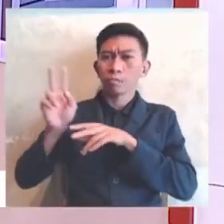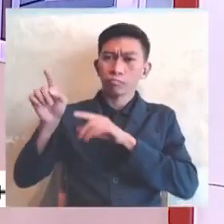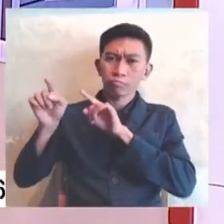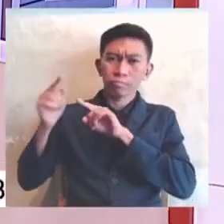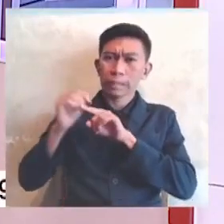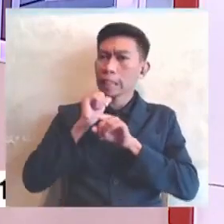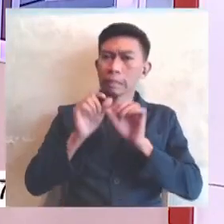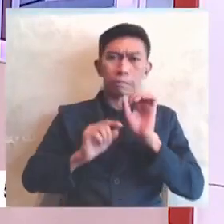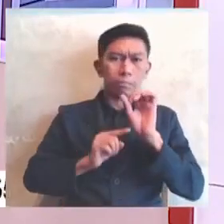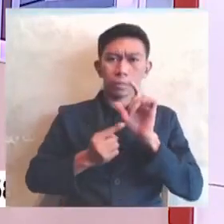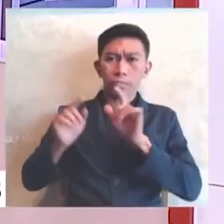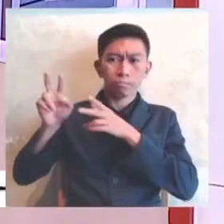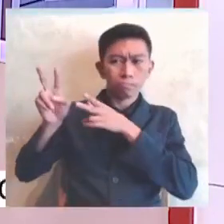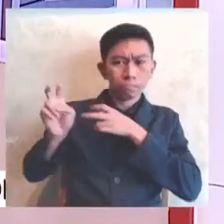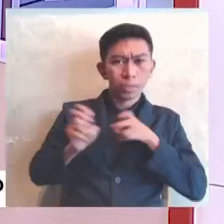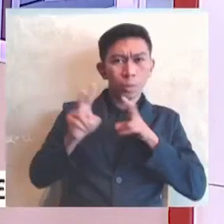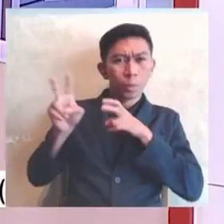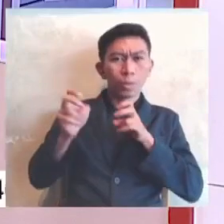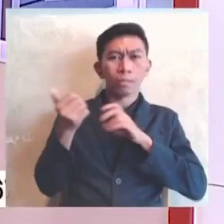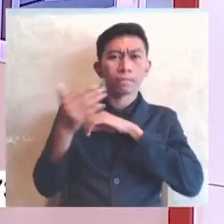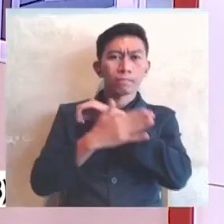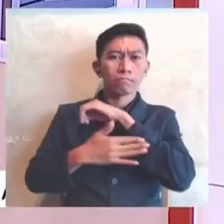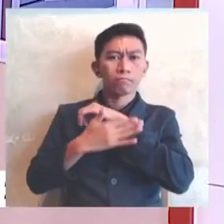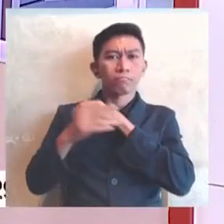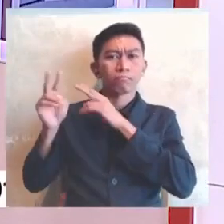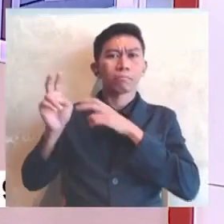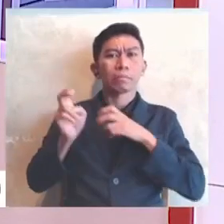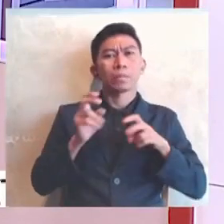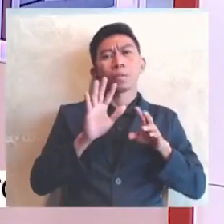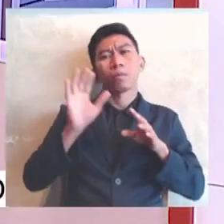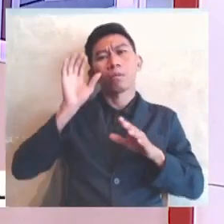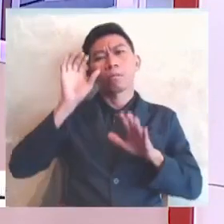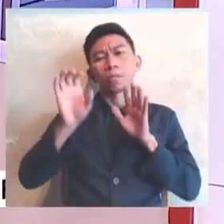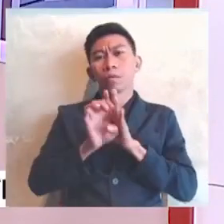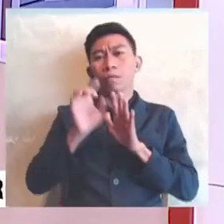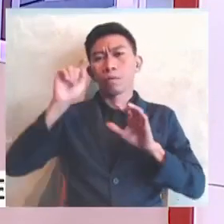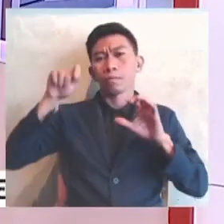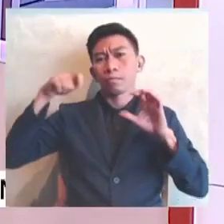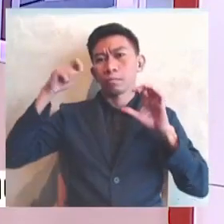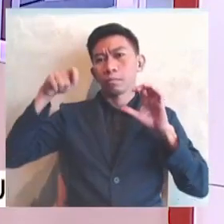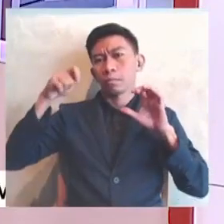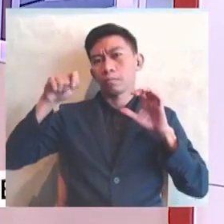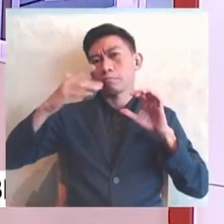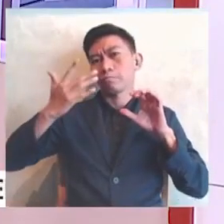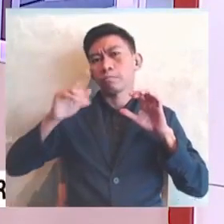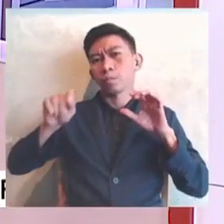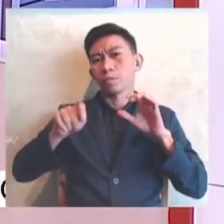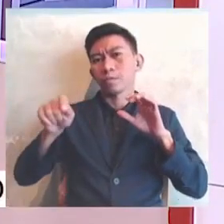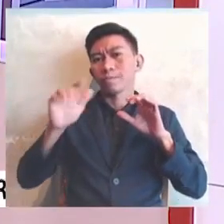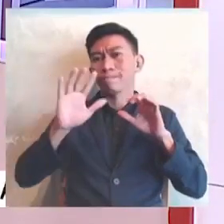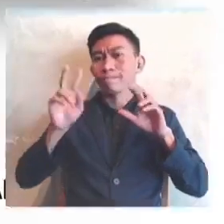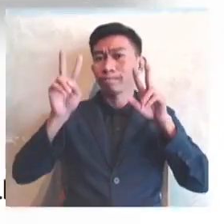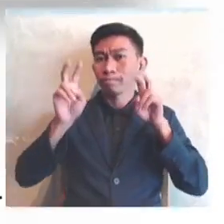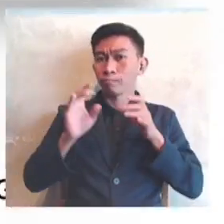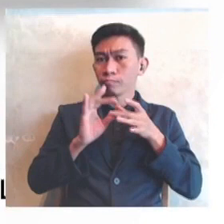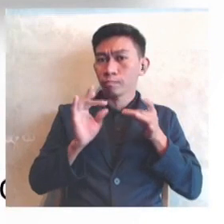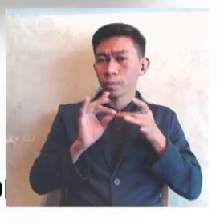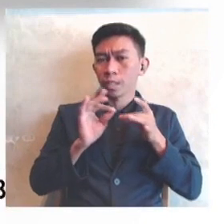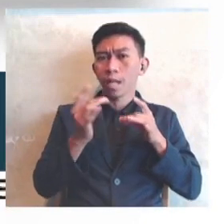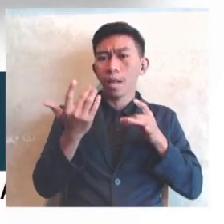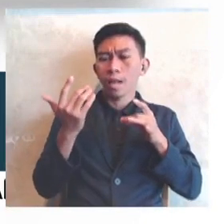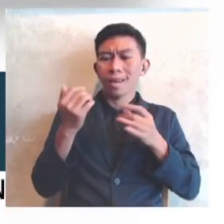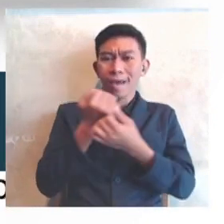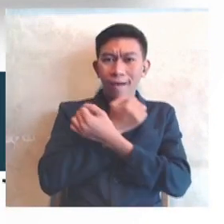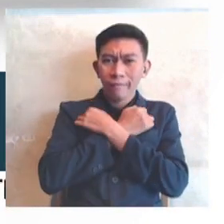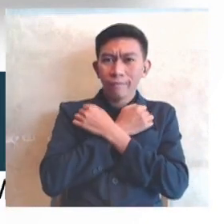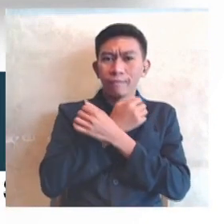footage of other countries in the tourism department's video for its new slogan, Love the Philippines. It says the presentation was meant